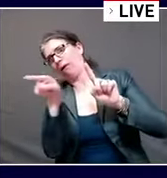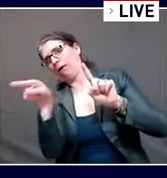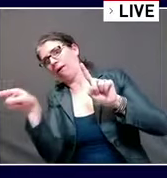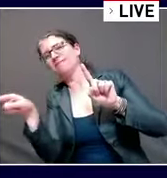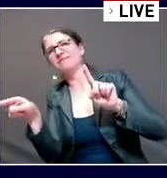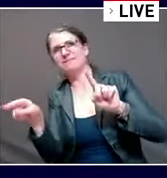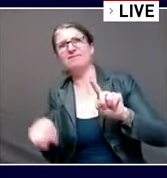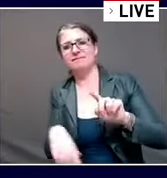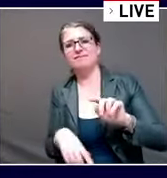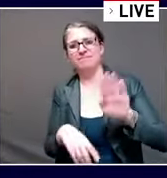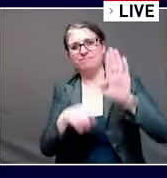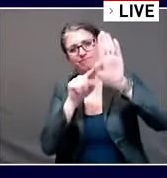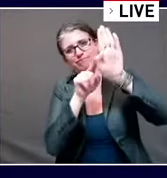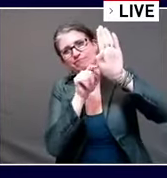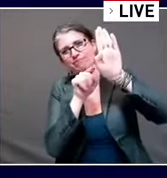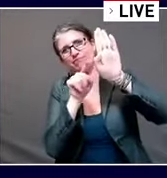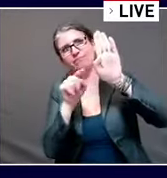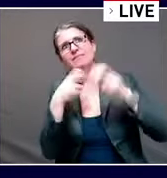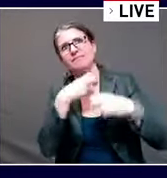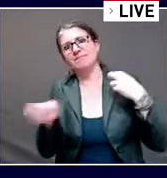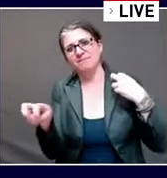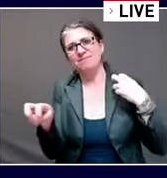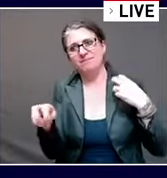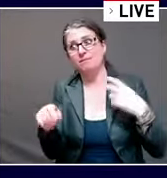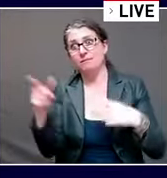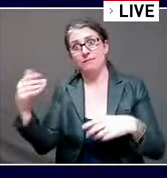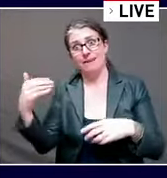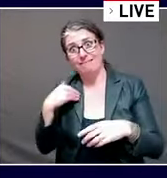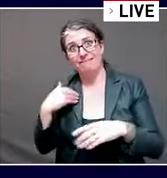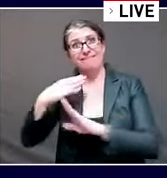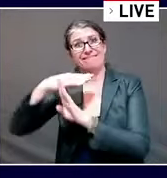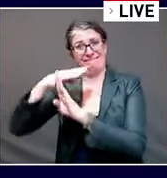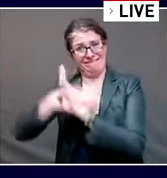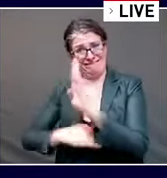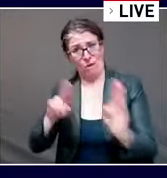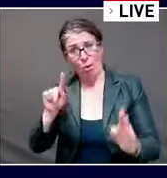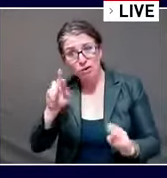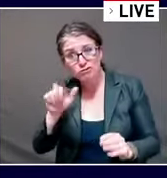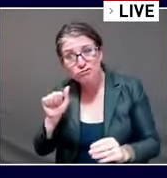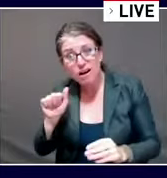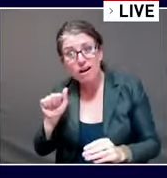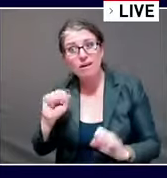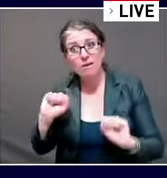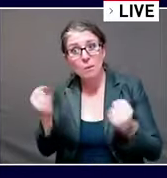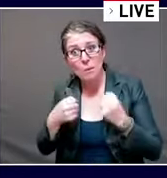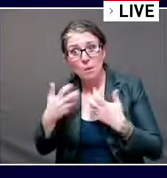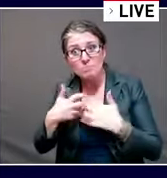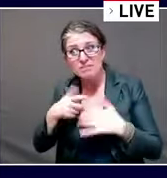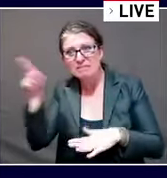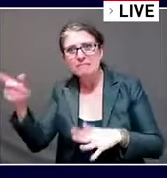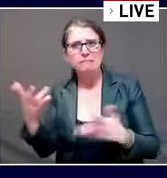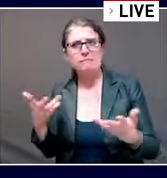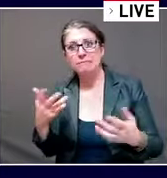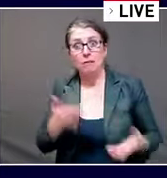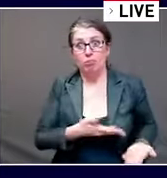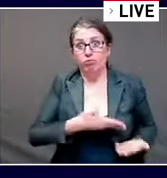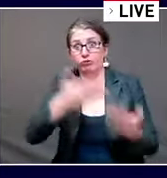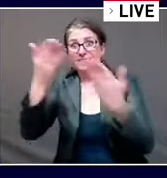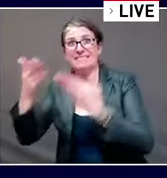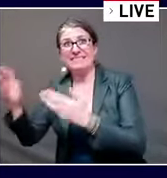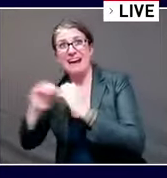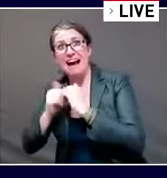and refrigerators are not. And so that all automatically opens up opportunities for healthcare providers first. And I want to